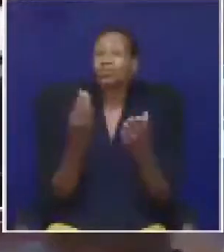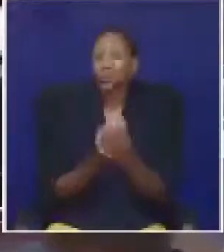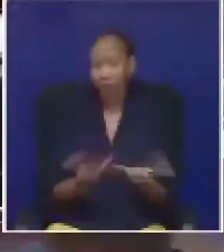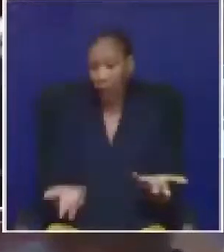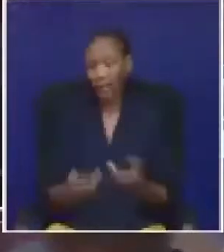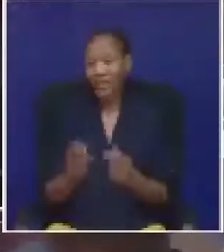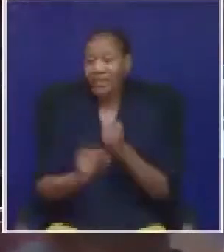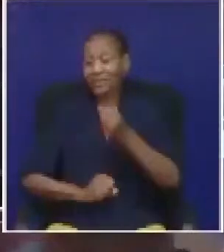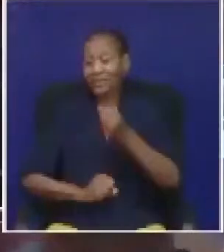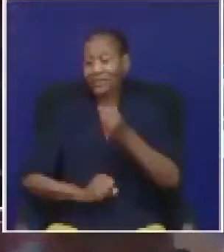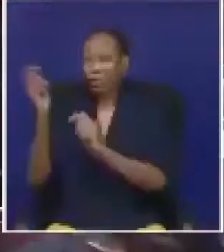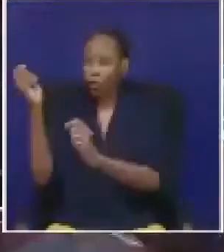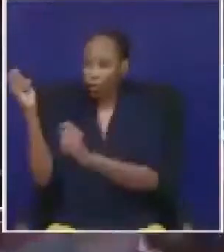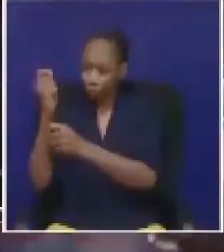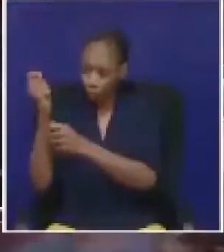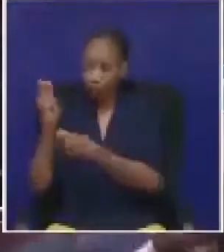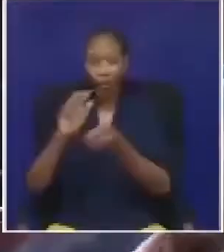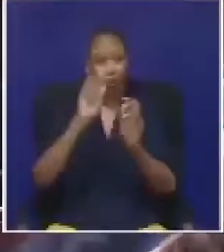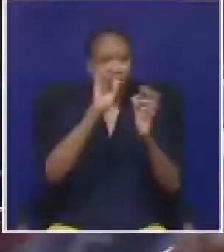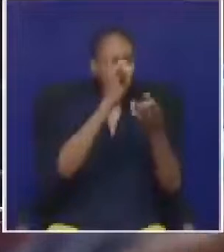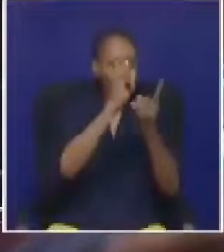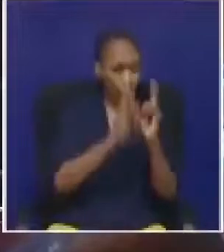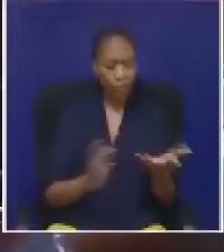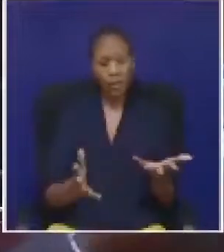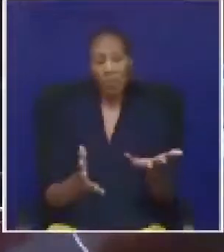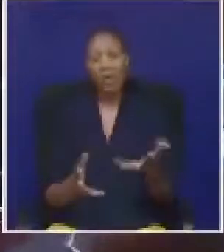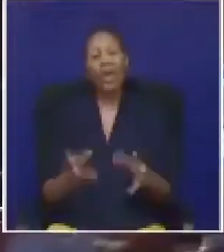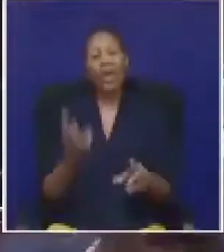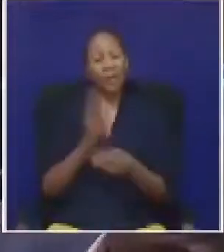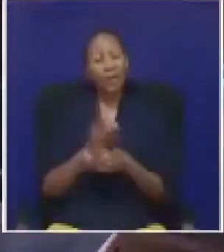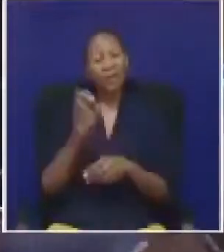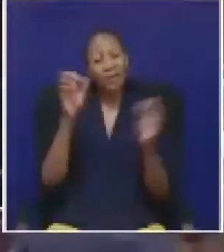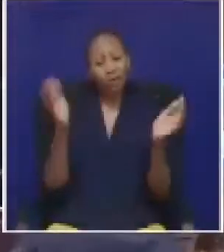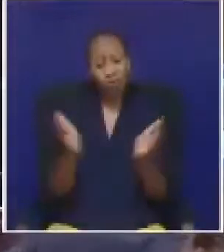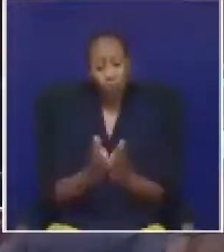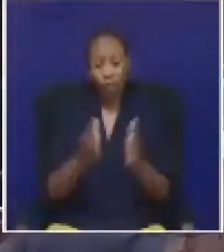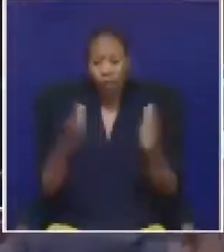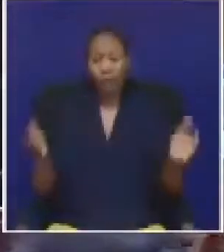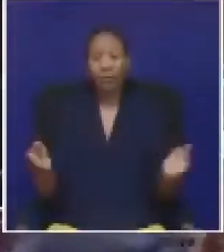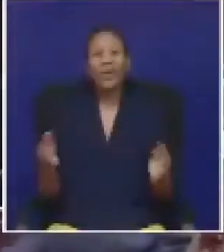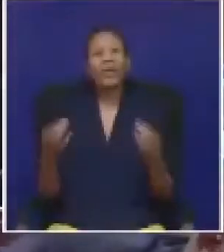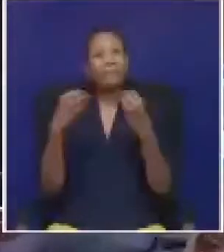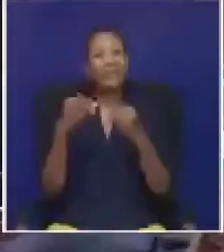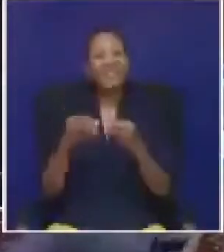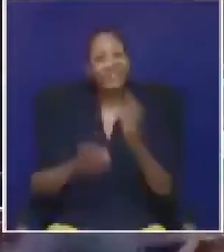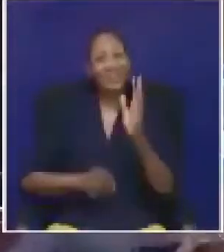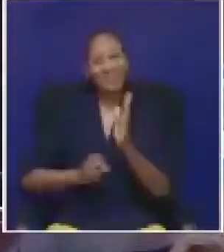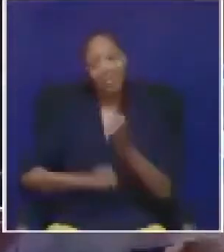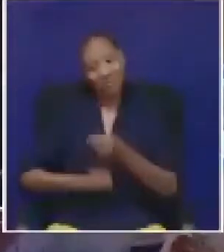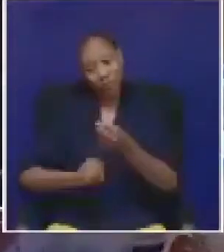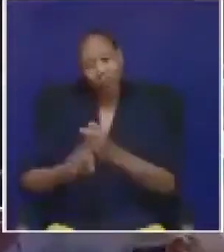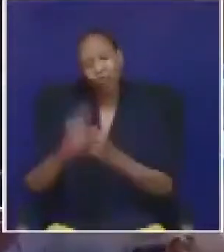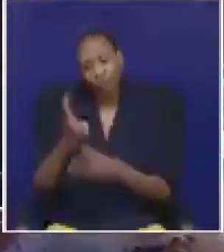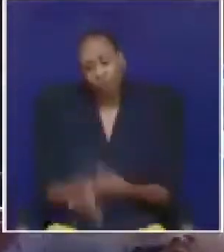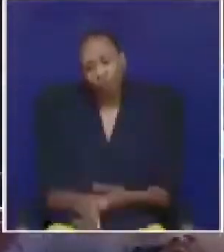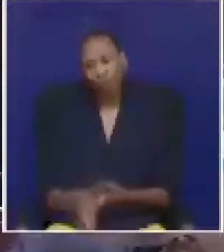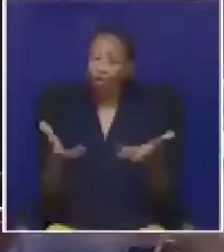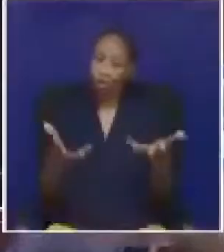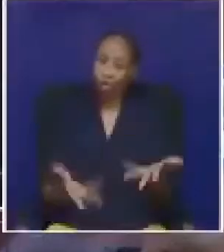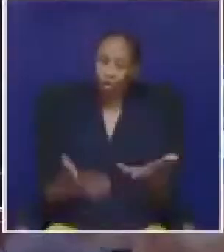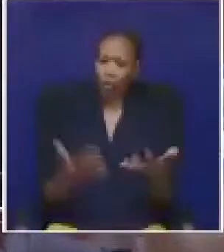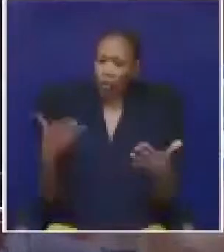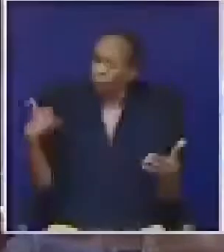rural industrialization in order to enhance small, medium and micro enterprises. What progress has been made to date